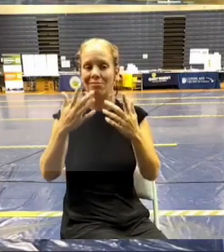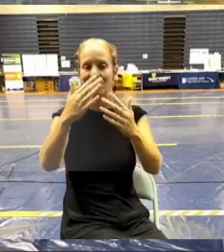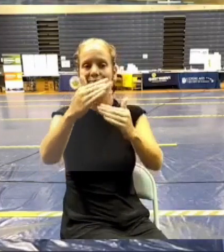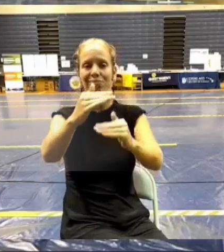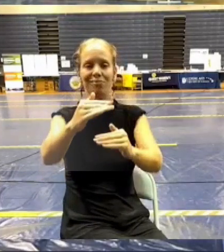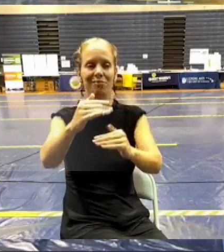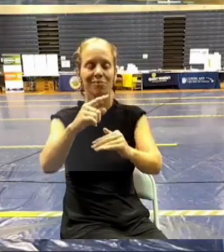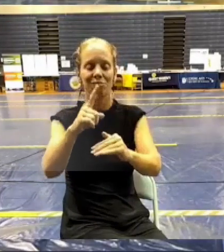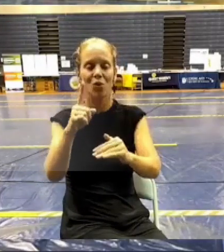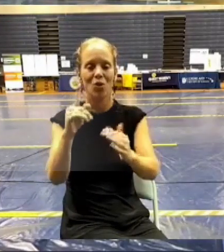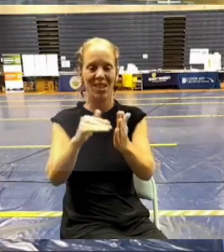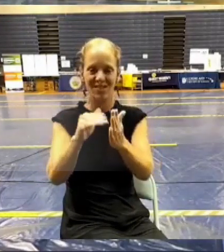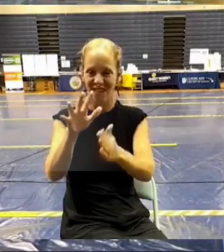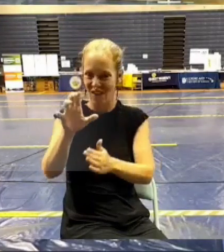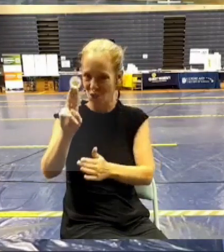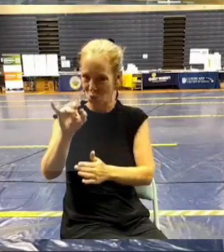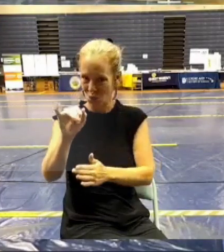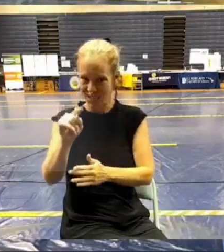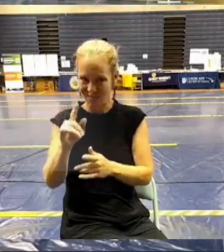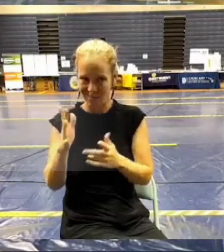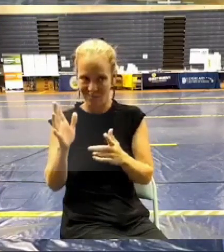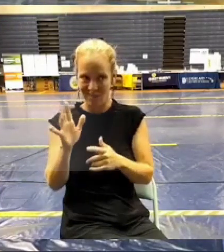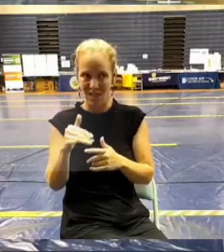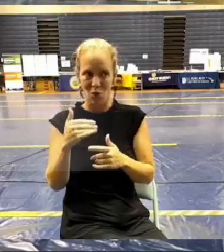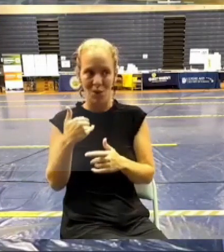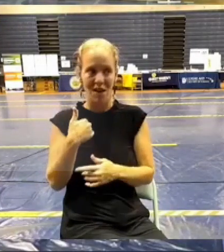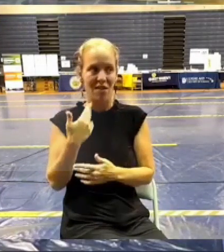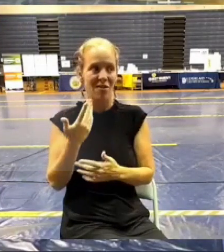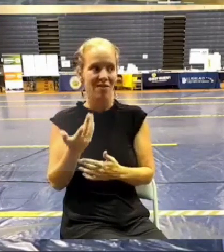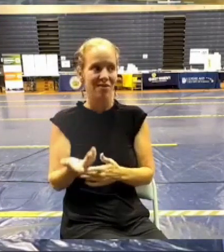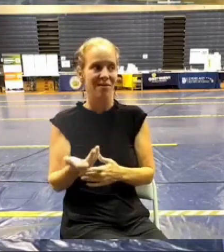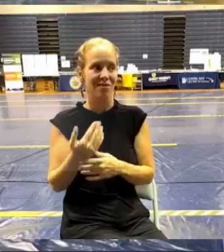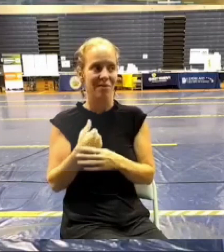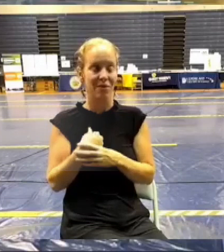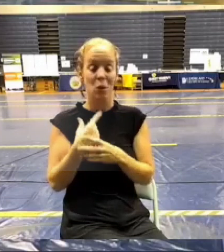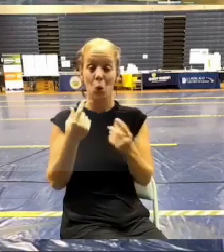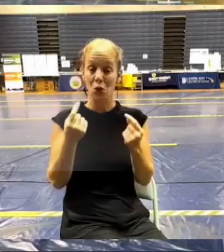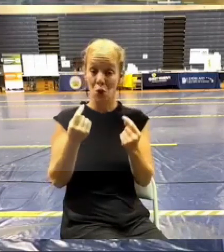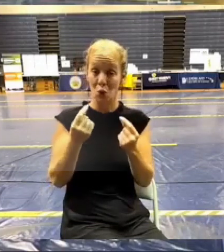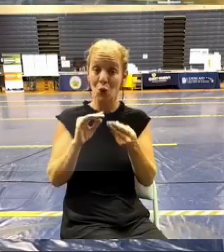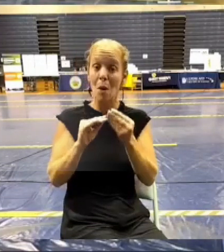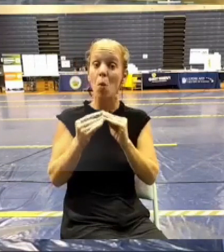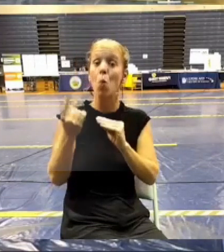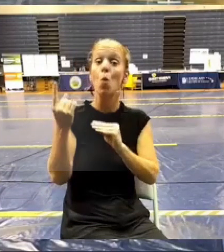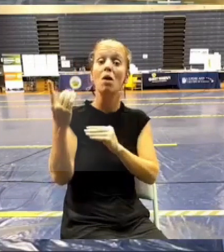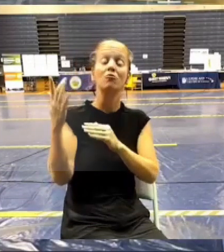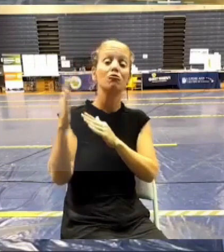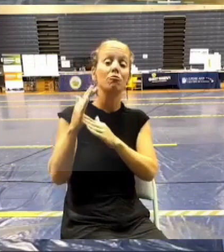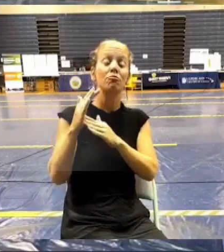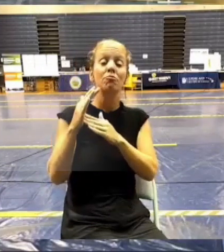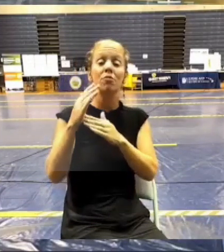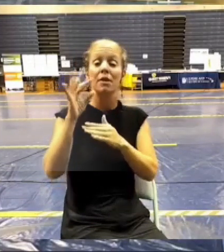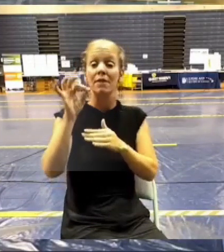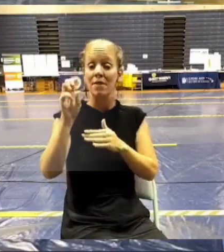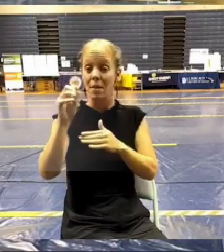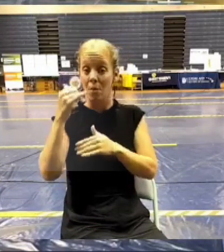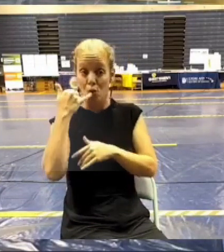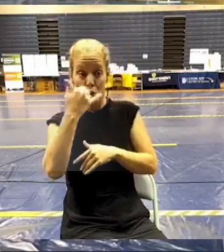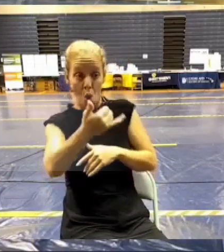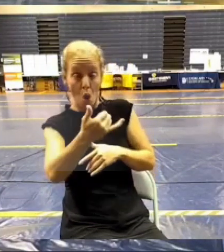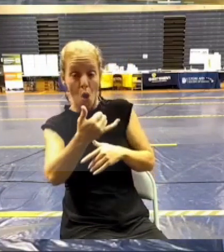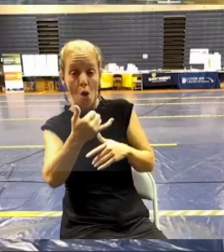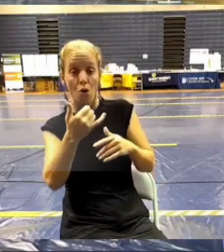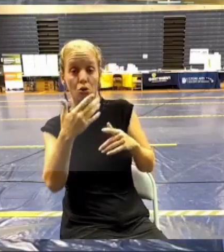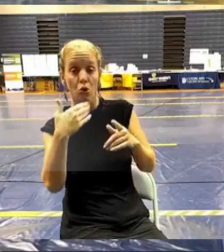units. They're there. So, what I would do is, one is if you get a call from FEMA and